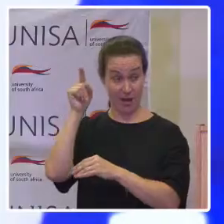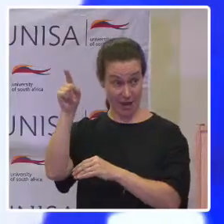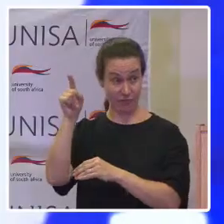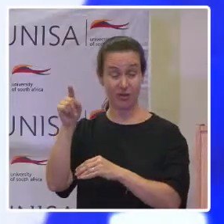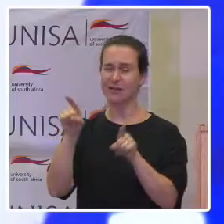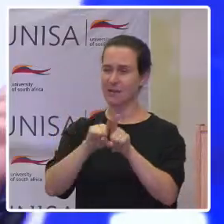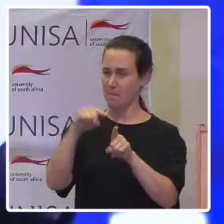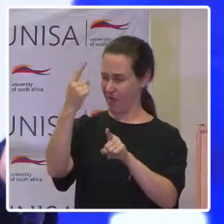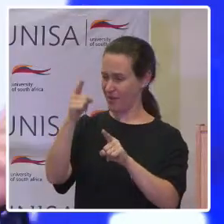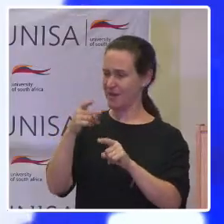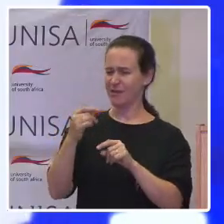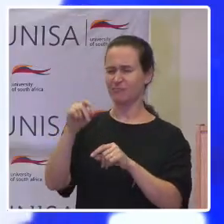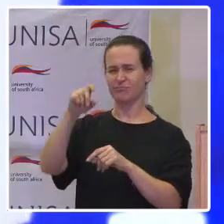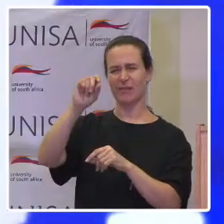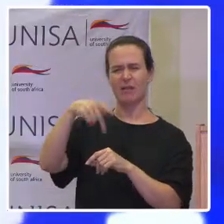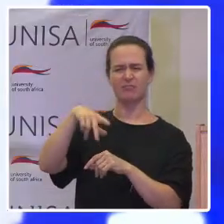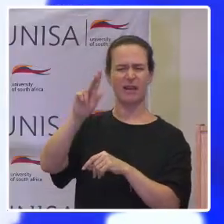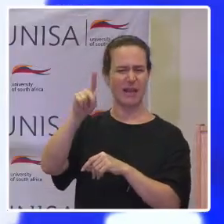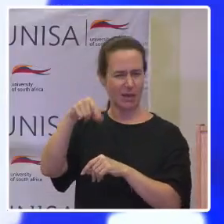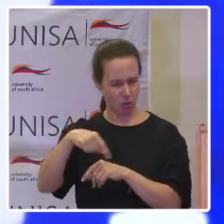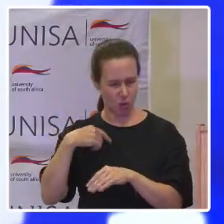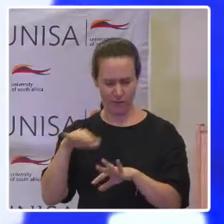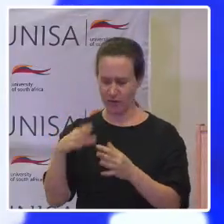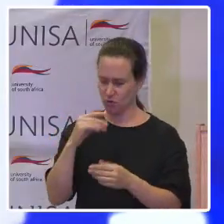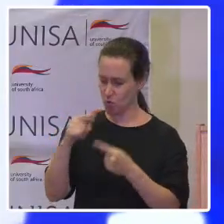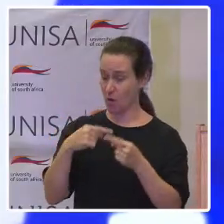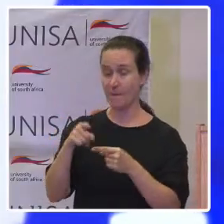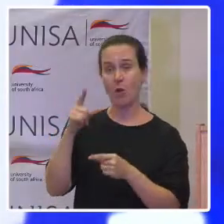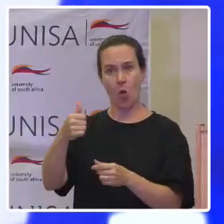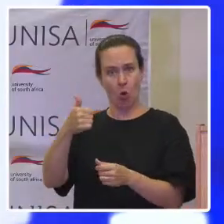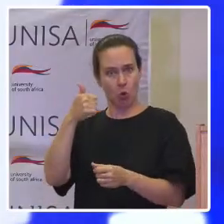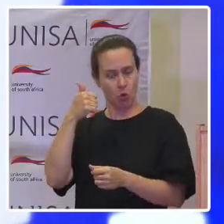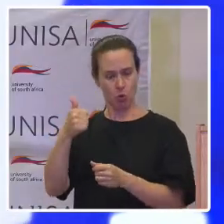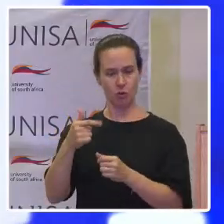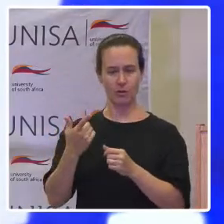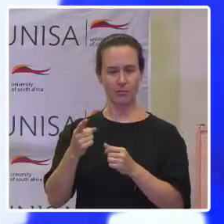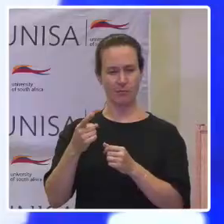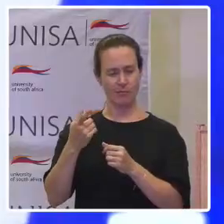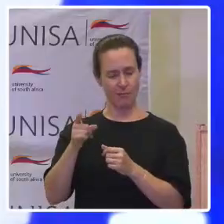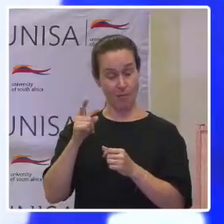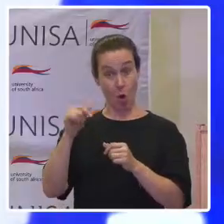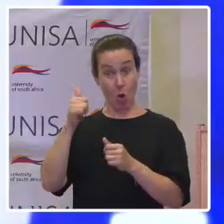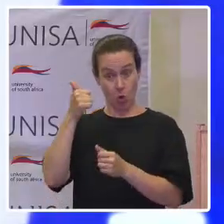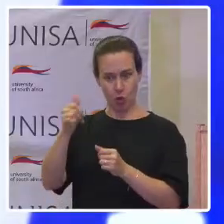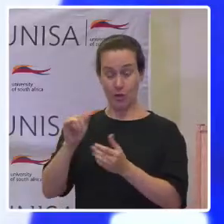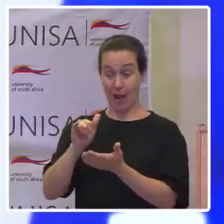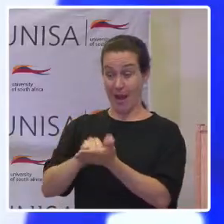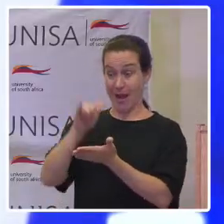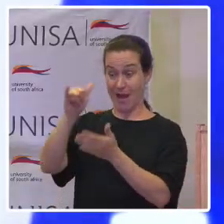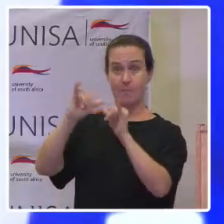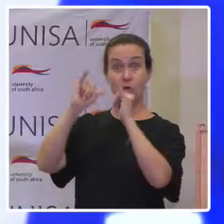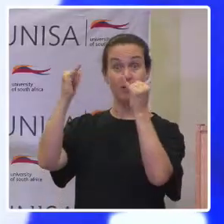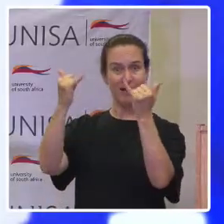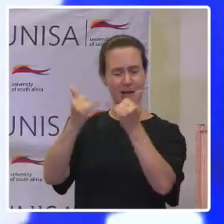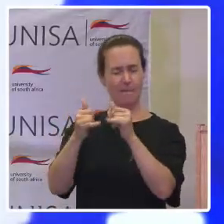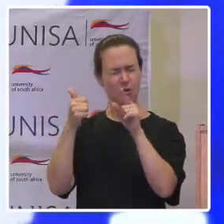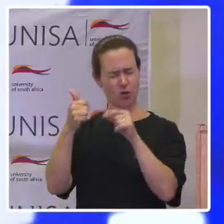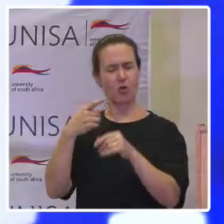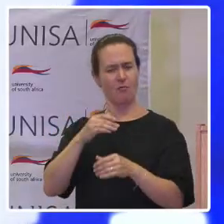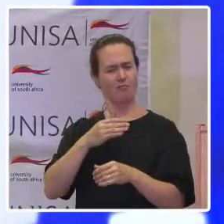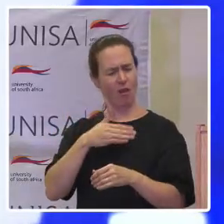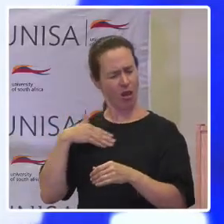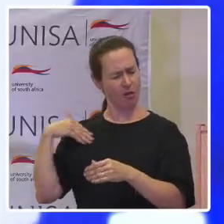strong as well. KQ that was spoken about, very strong, mature airlines. Whereas if you look at your less mature airlines